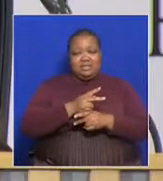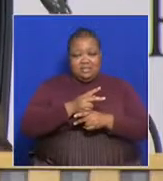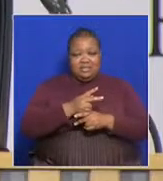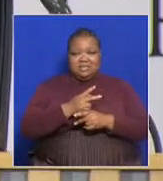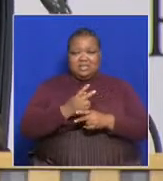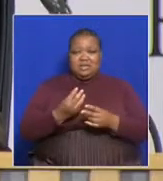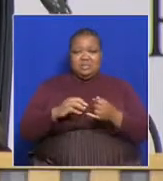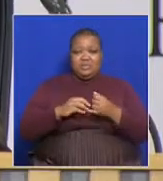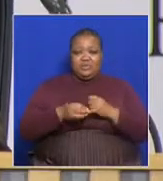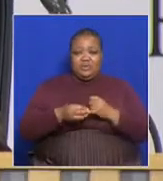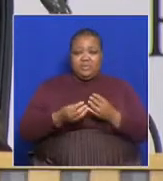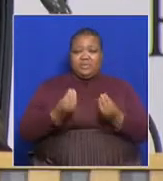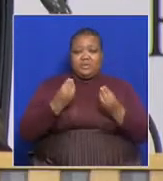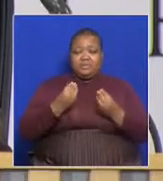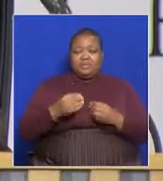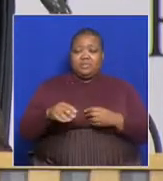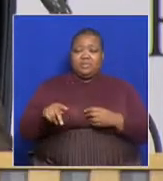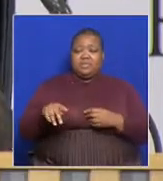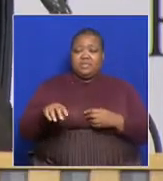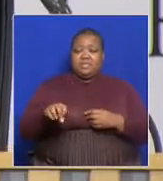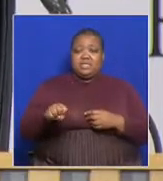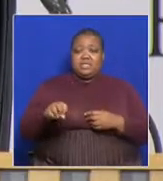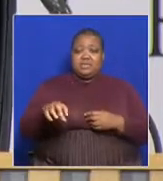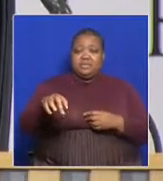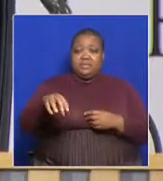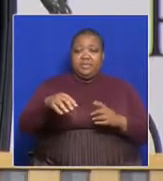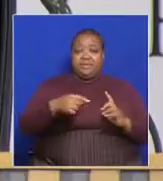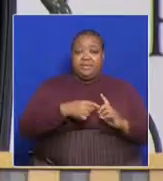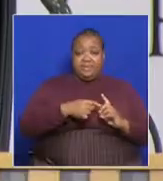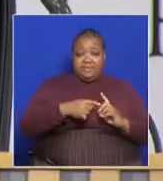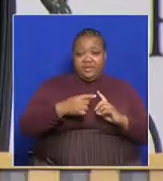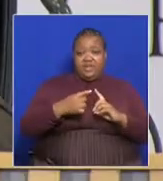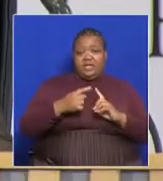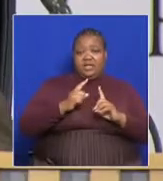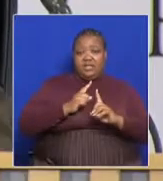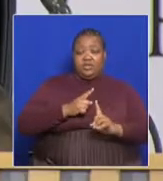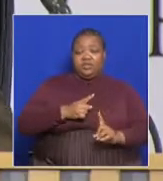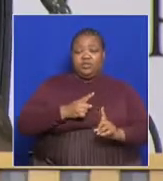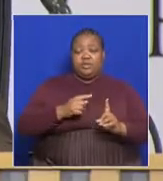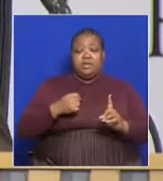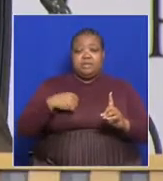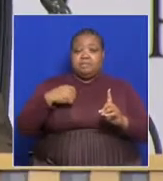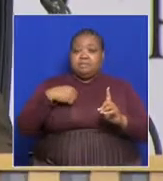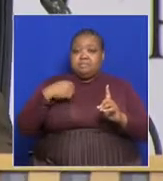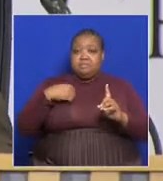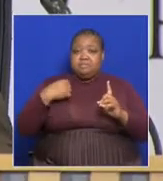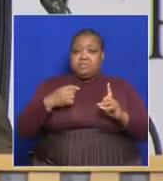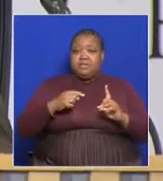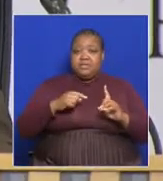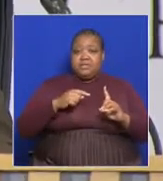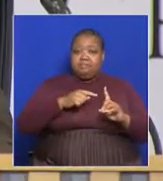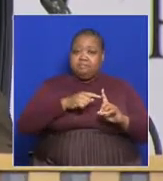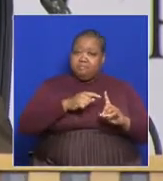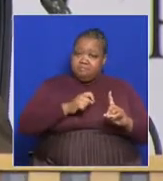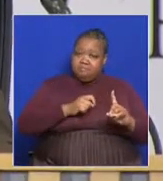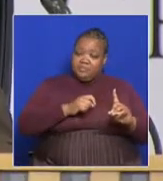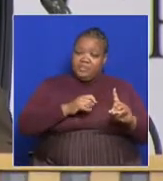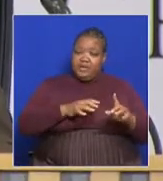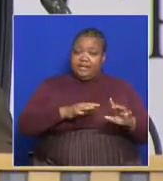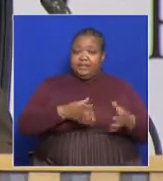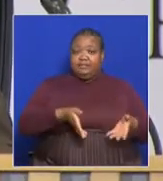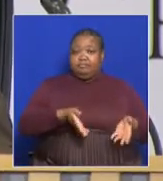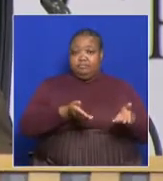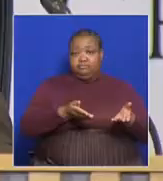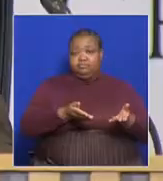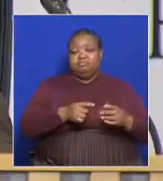Port Shepstone. It was taken there of his accord. I left the ball in his court. Maybe I should have been a little more forceful, but the police doesn't allow for